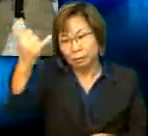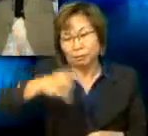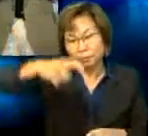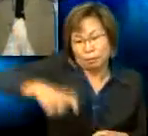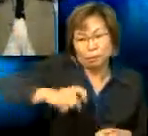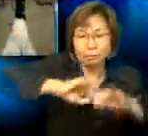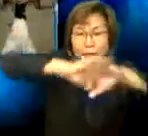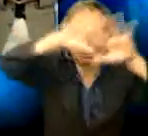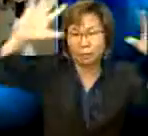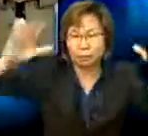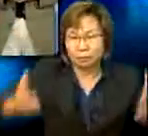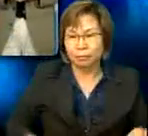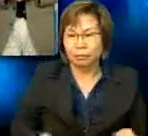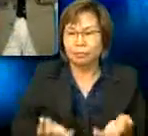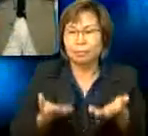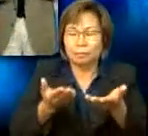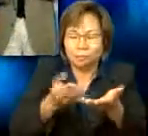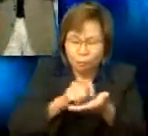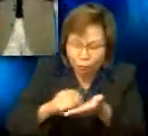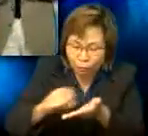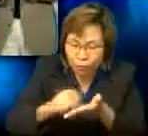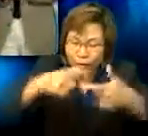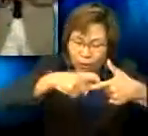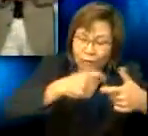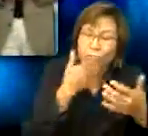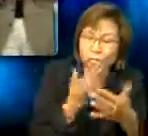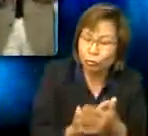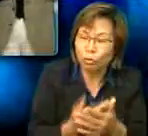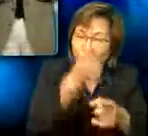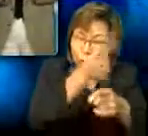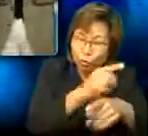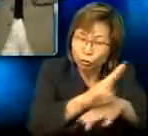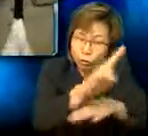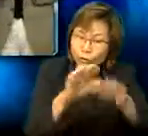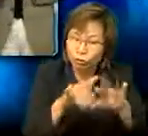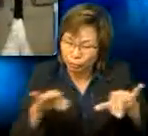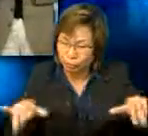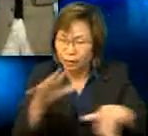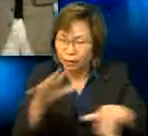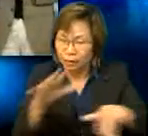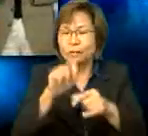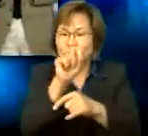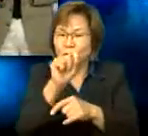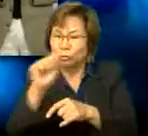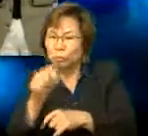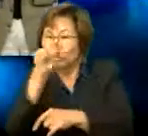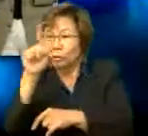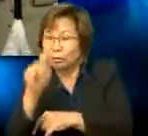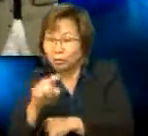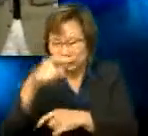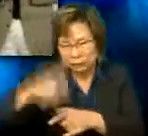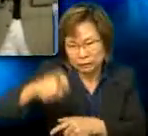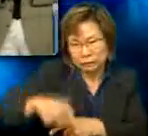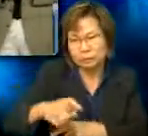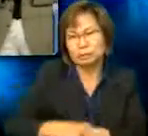Ideas must be clearly presented and linked well. Correct use of spelling and punctuation